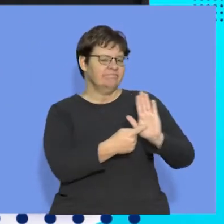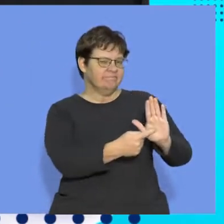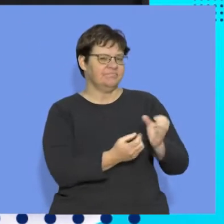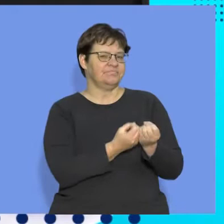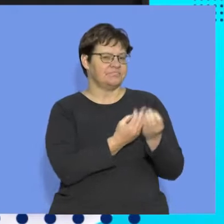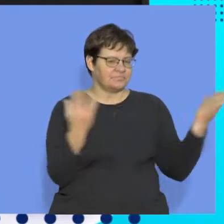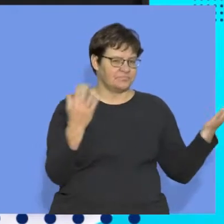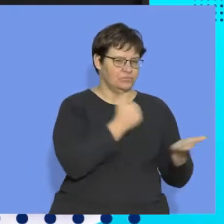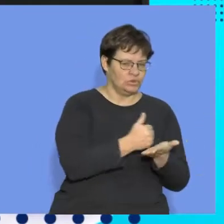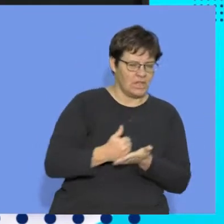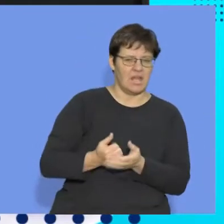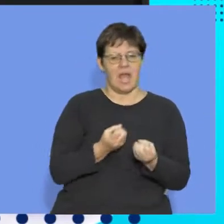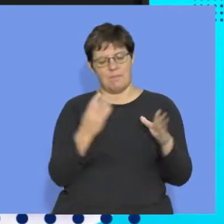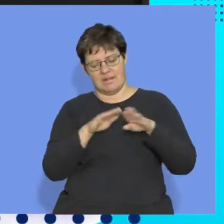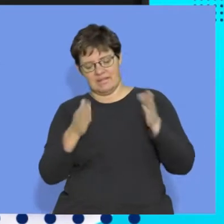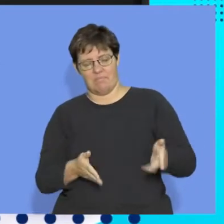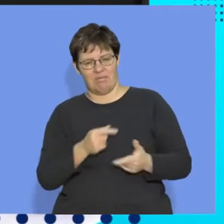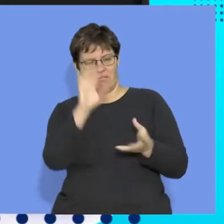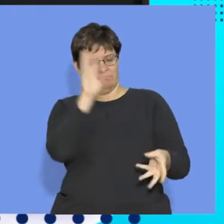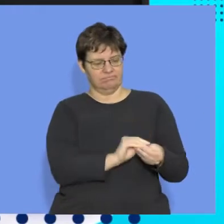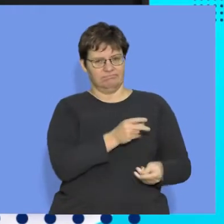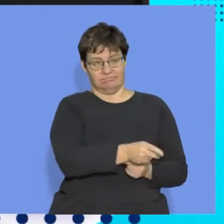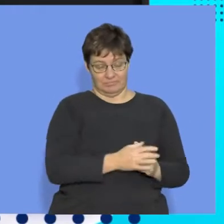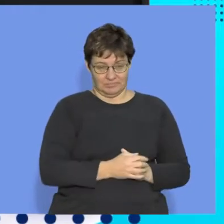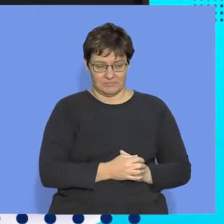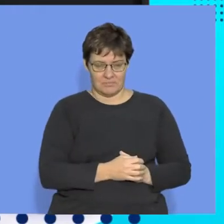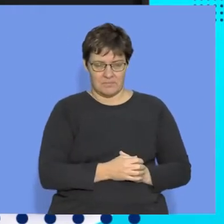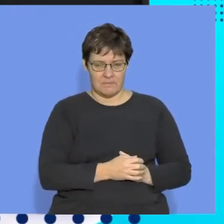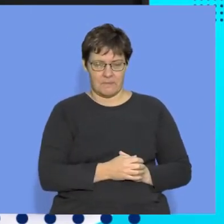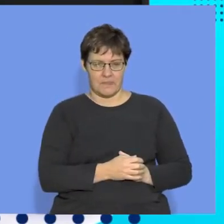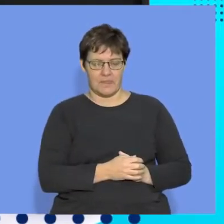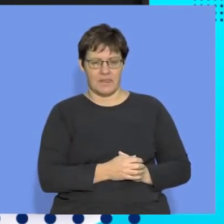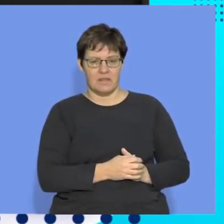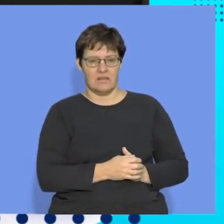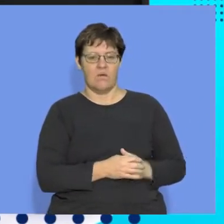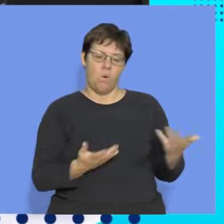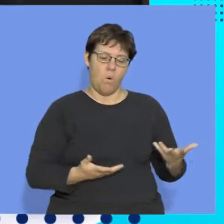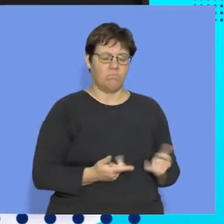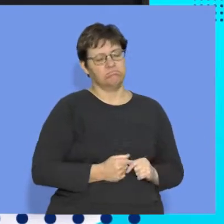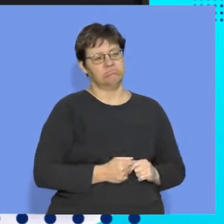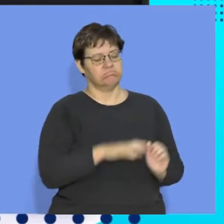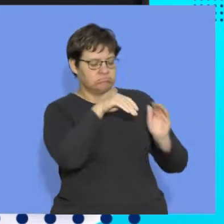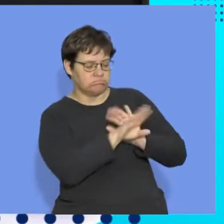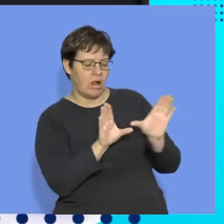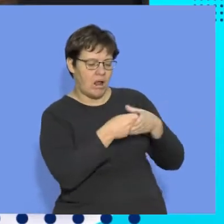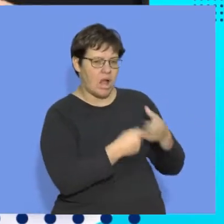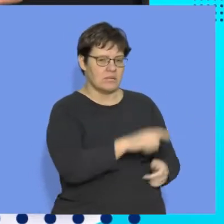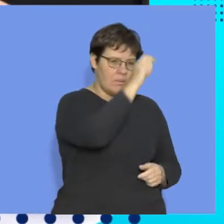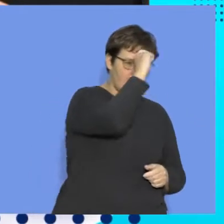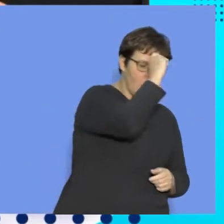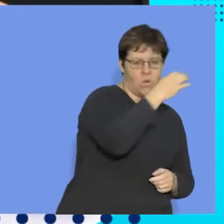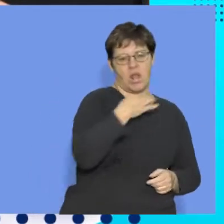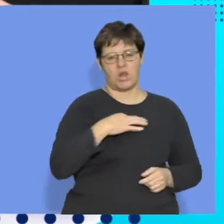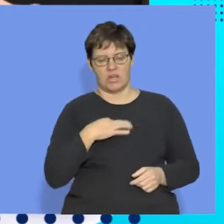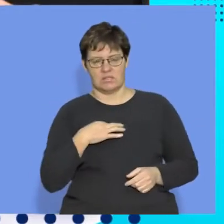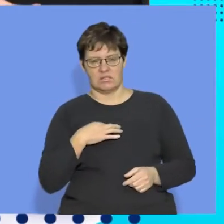the numbers of chairs and table in the class, the total. Are we together? If I go in a class with boys and girls, I want